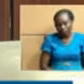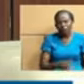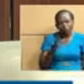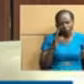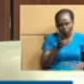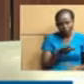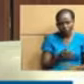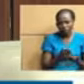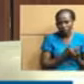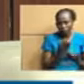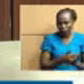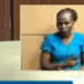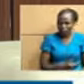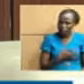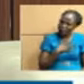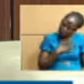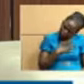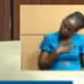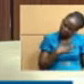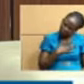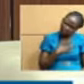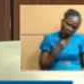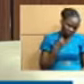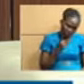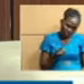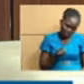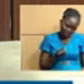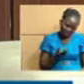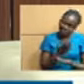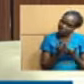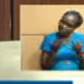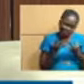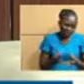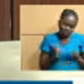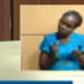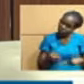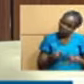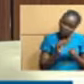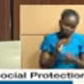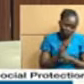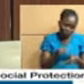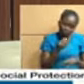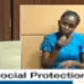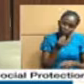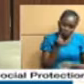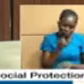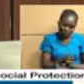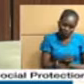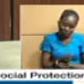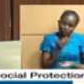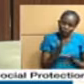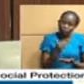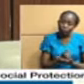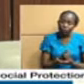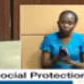2,000. And we ask ourselves, really, is there anything we can do with this food? Because we had